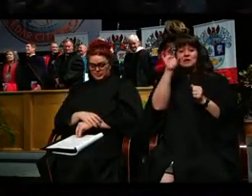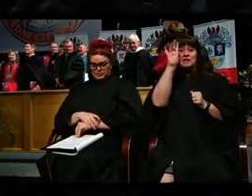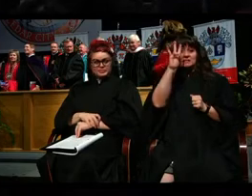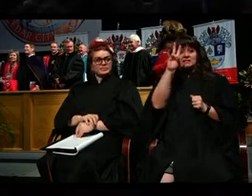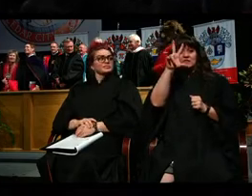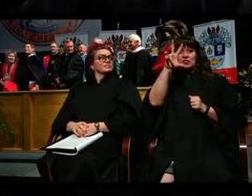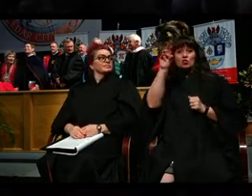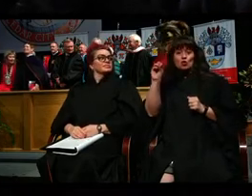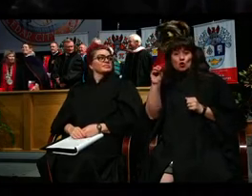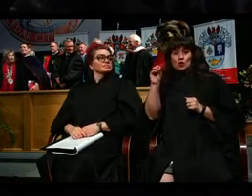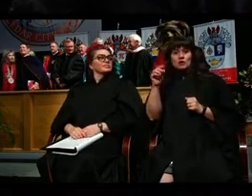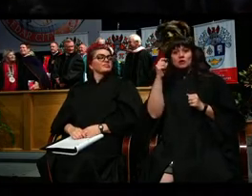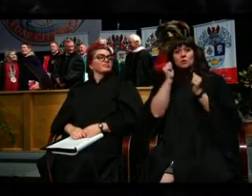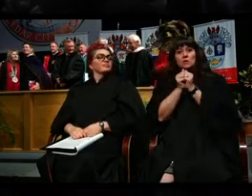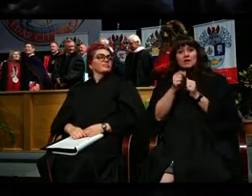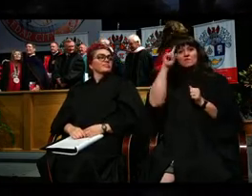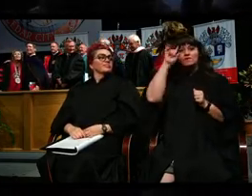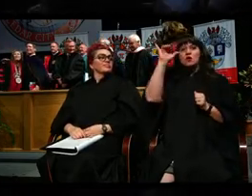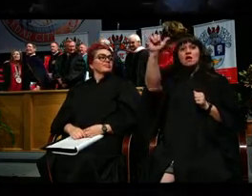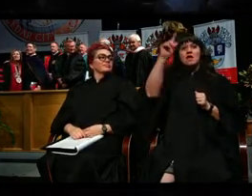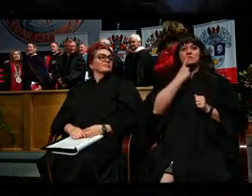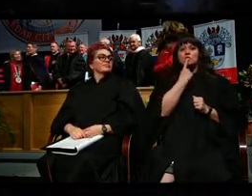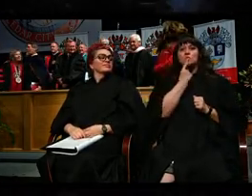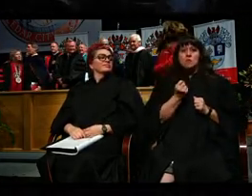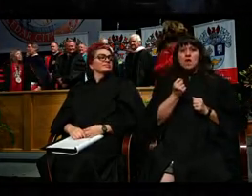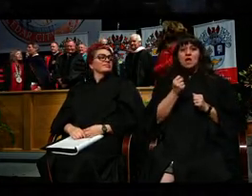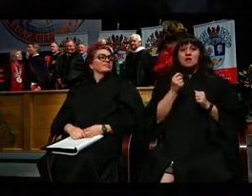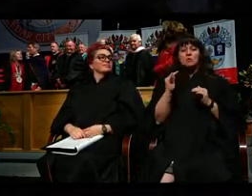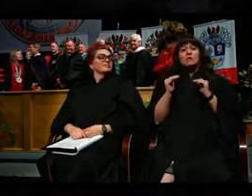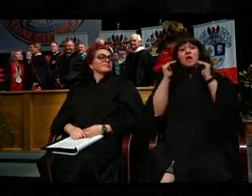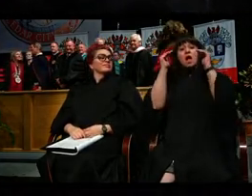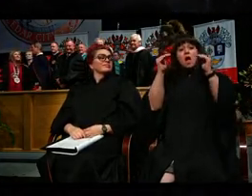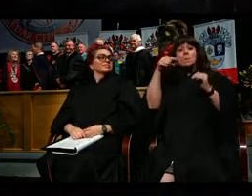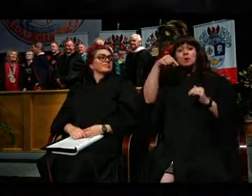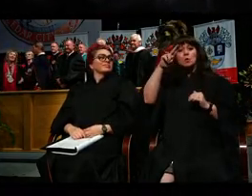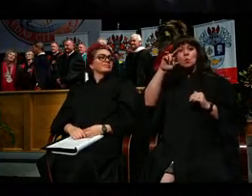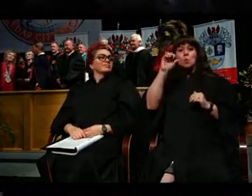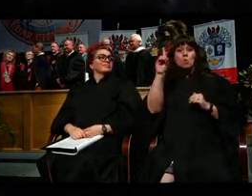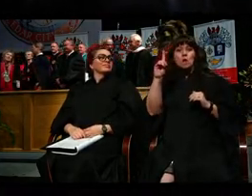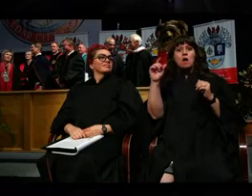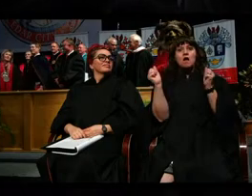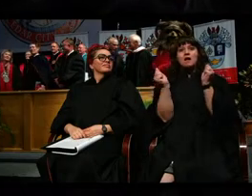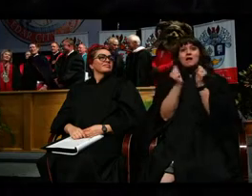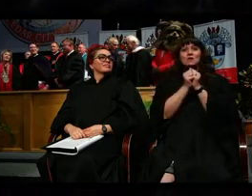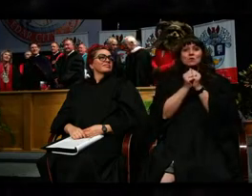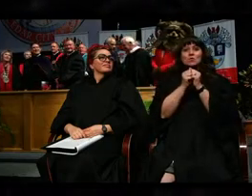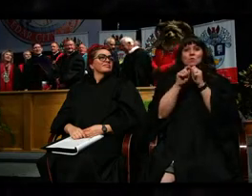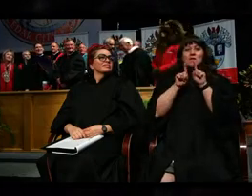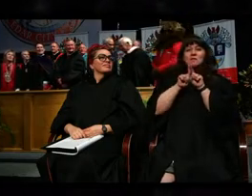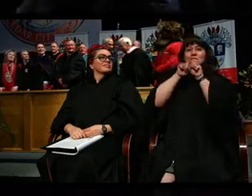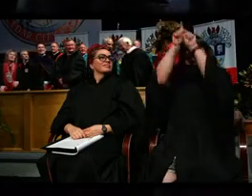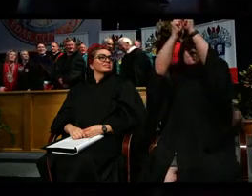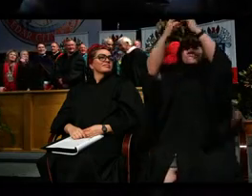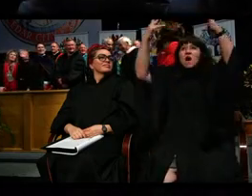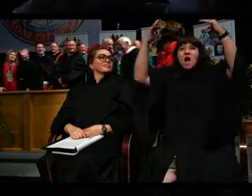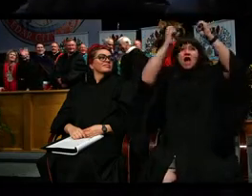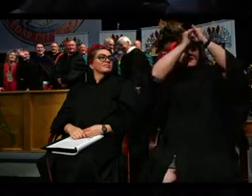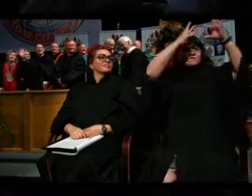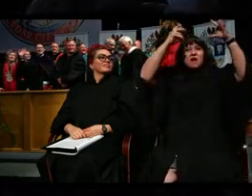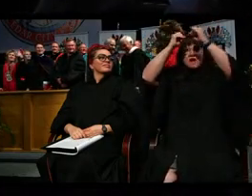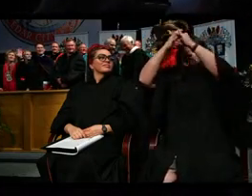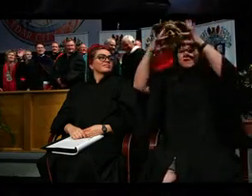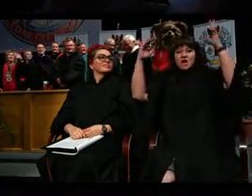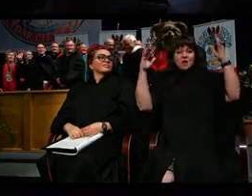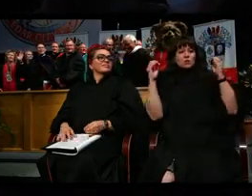Forever Red, held on the upper quad, featuring live music and a stunning fireworks display celebrating 125